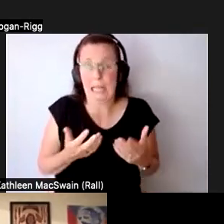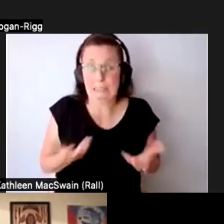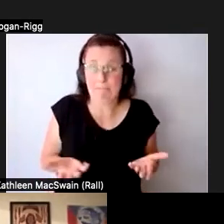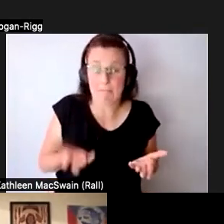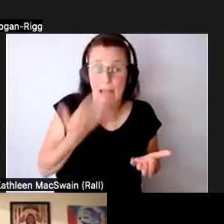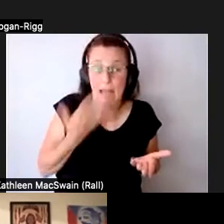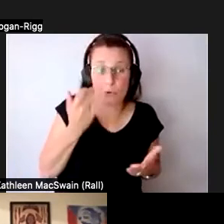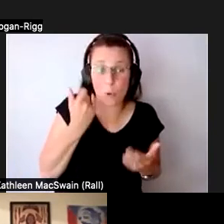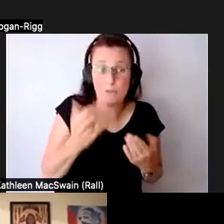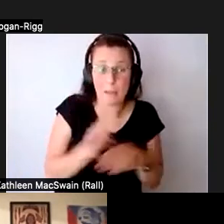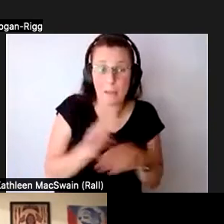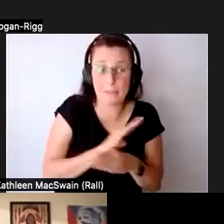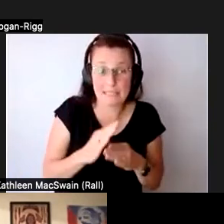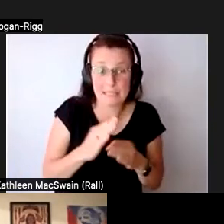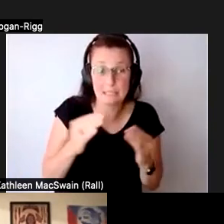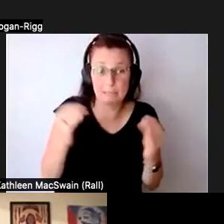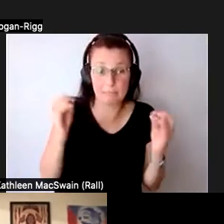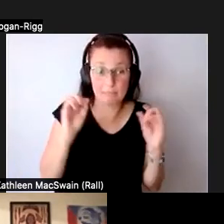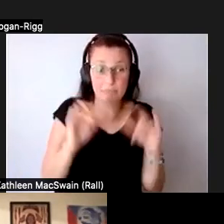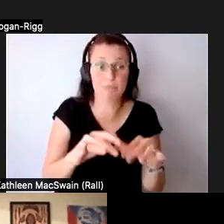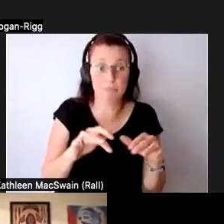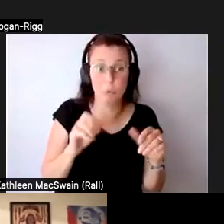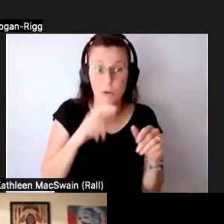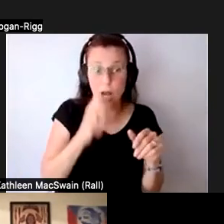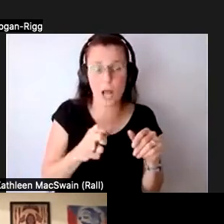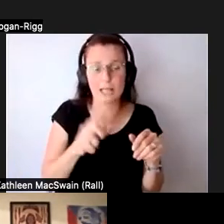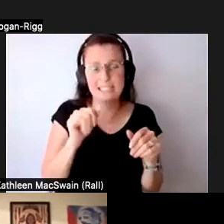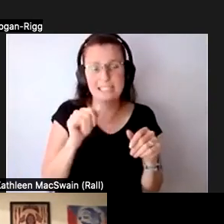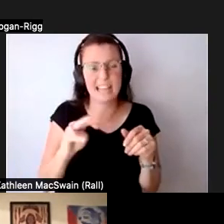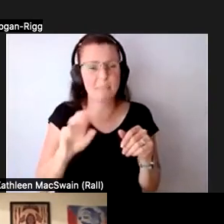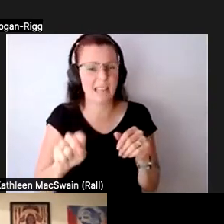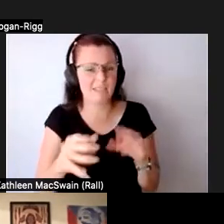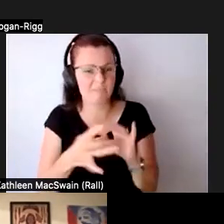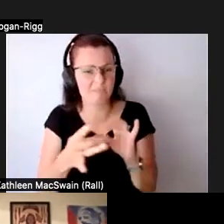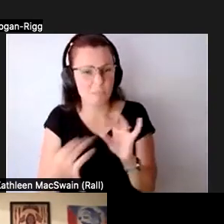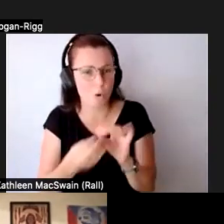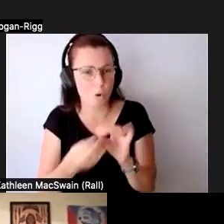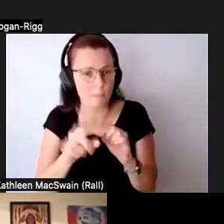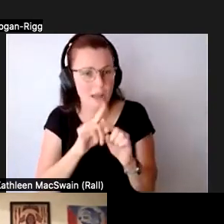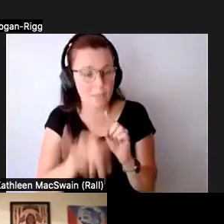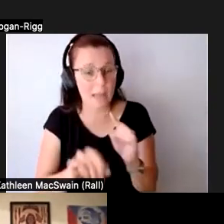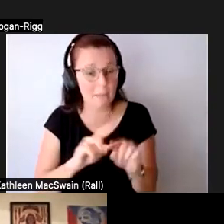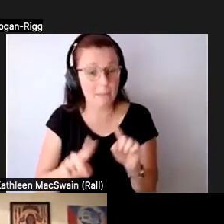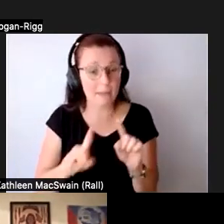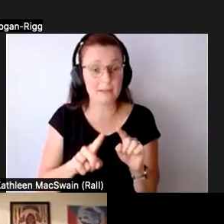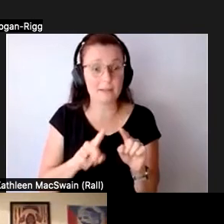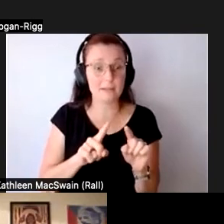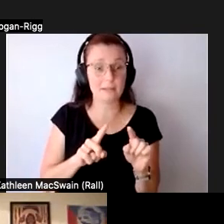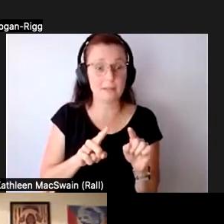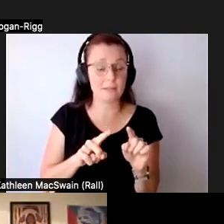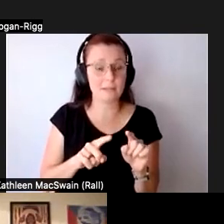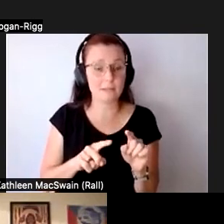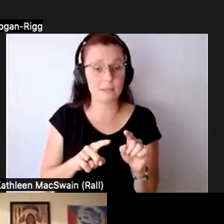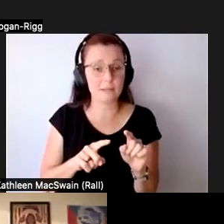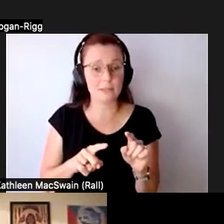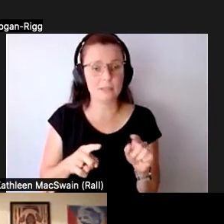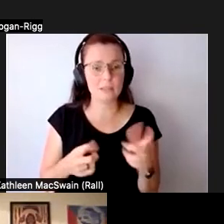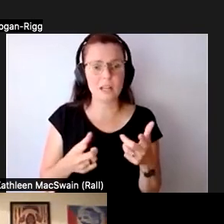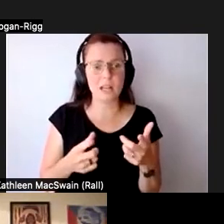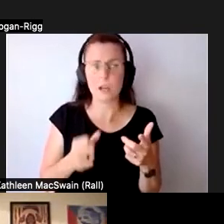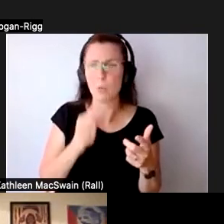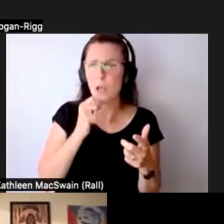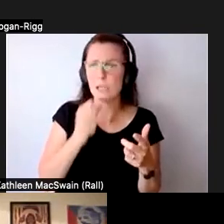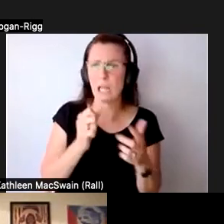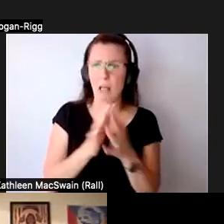could probably speak to that better. But like when I went into the actual center, like it wasn't like super crammed, but